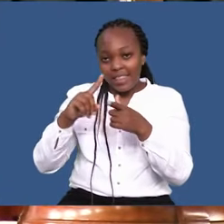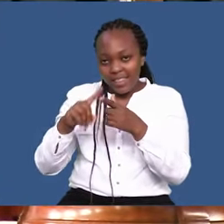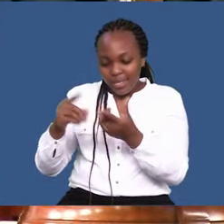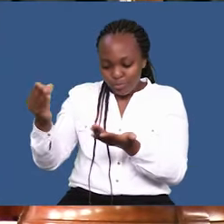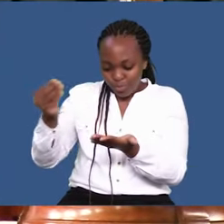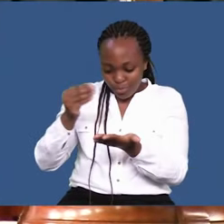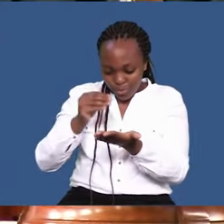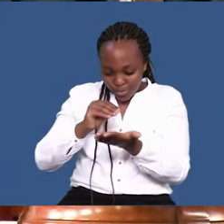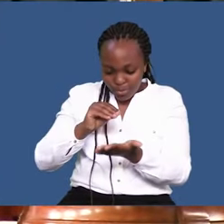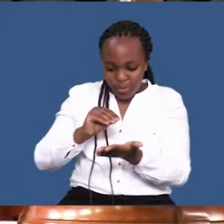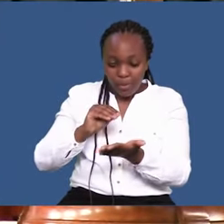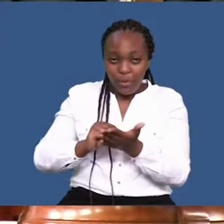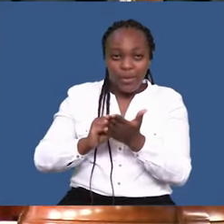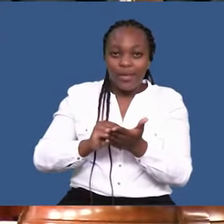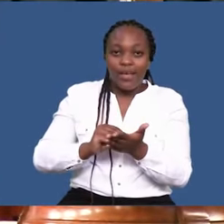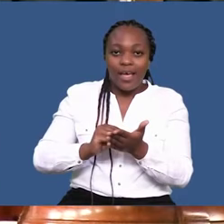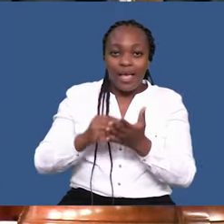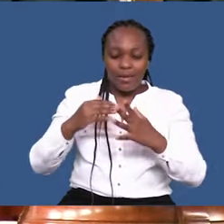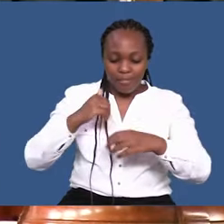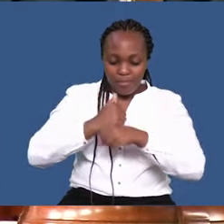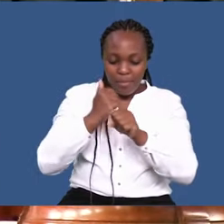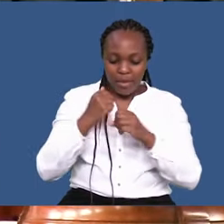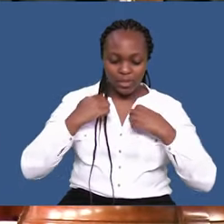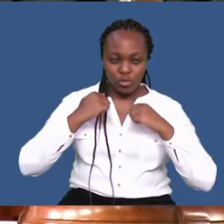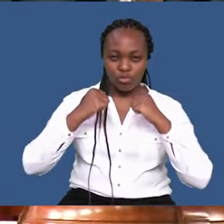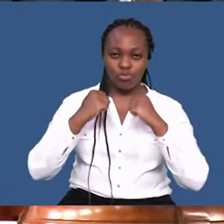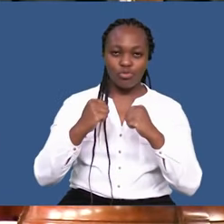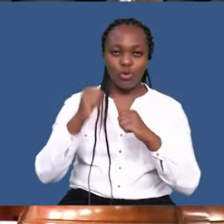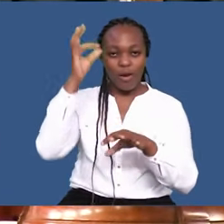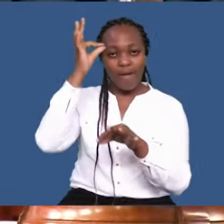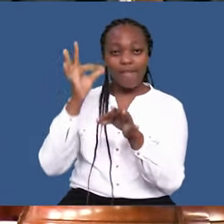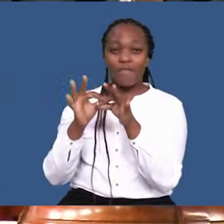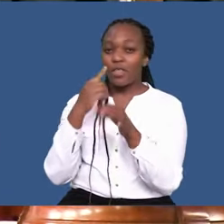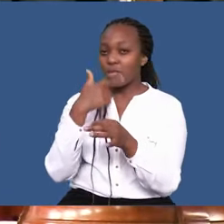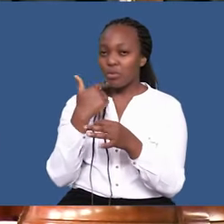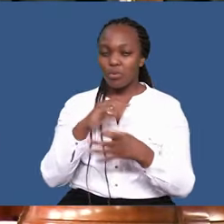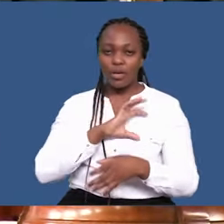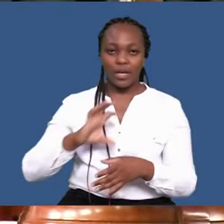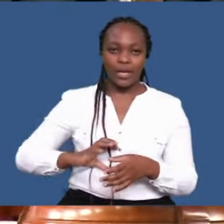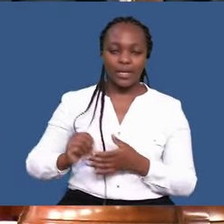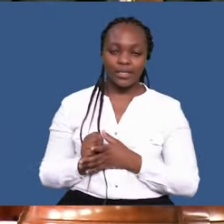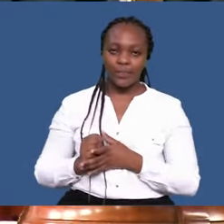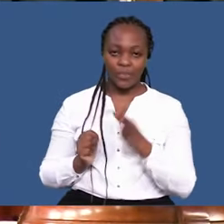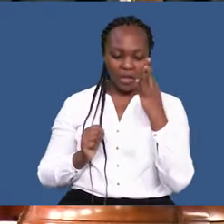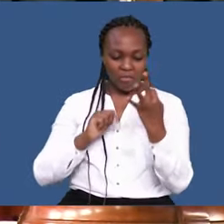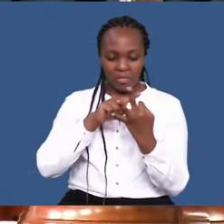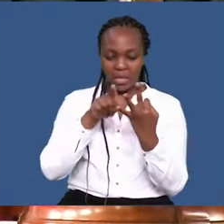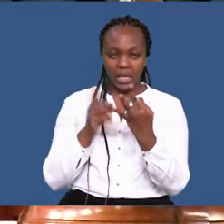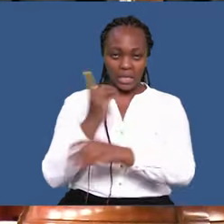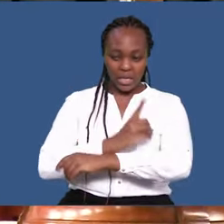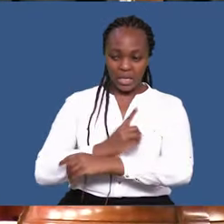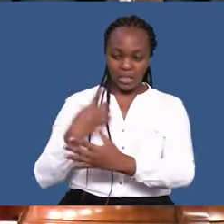next 3 days, we shall continue with this journey, and we shall be discussing chapter 3 and chapter